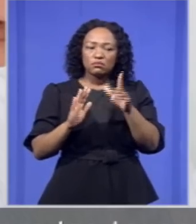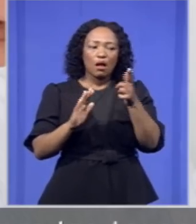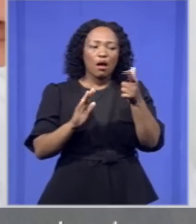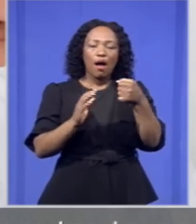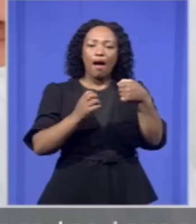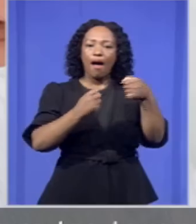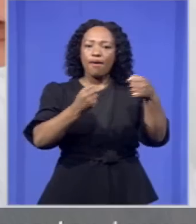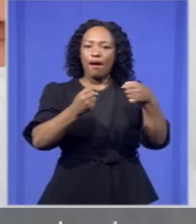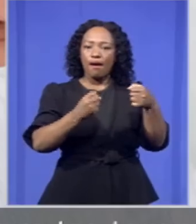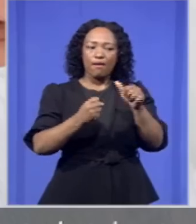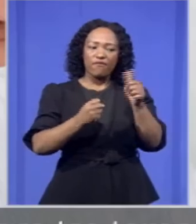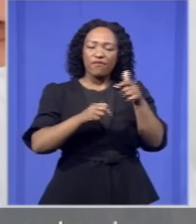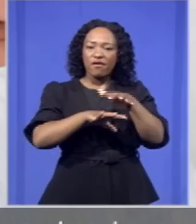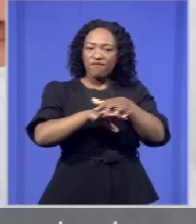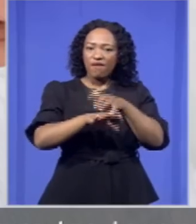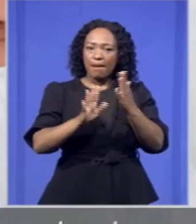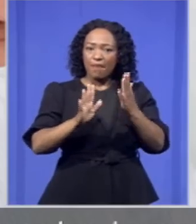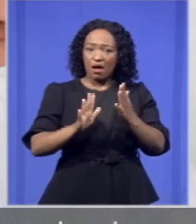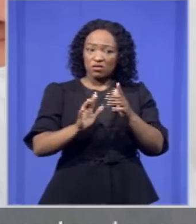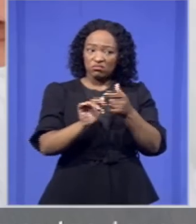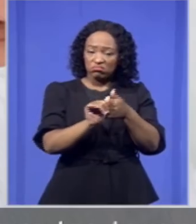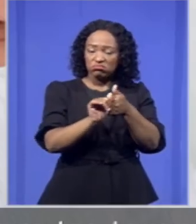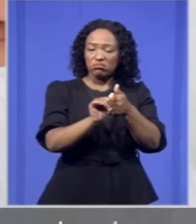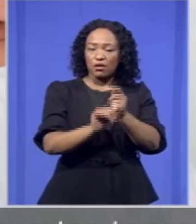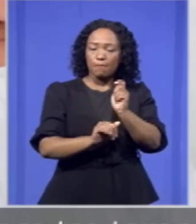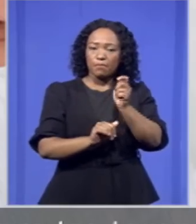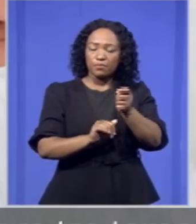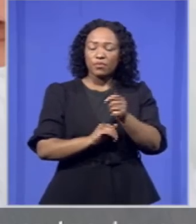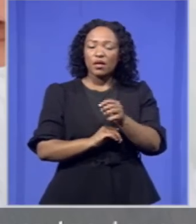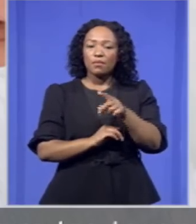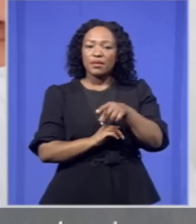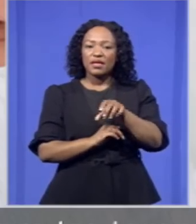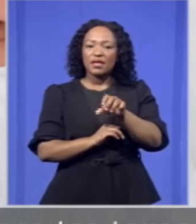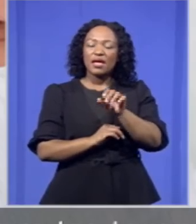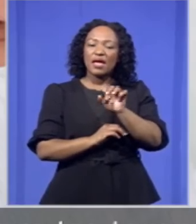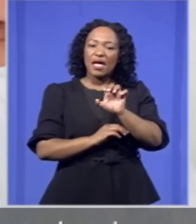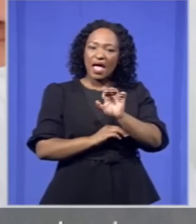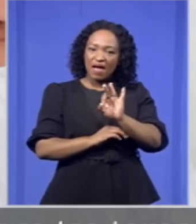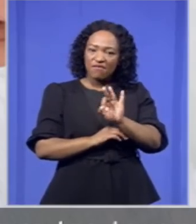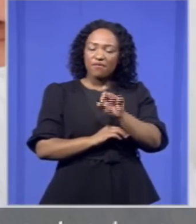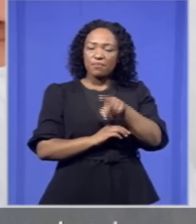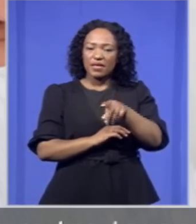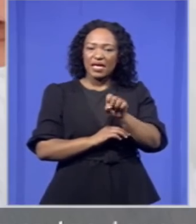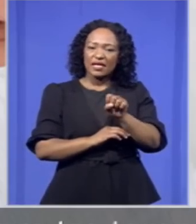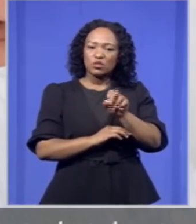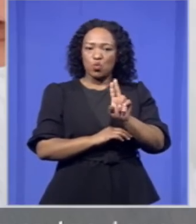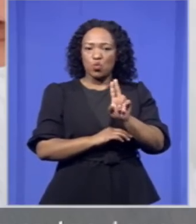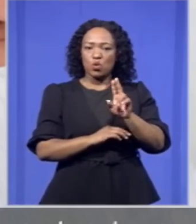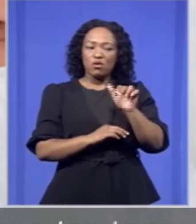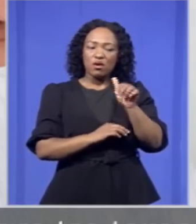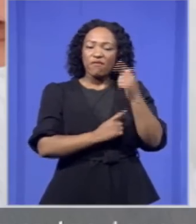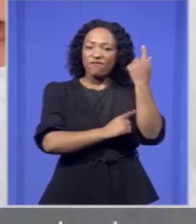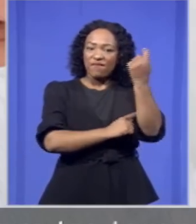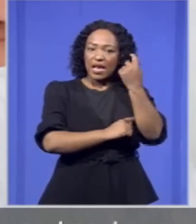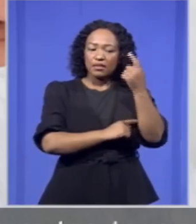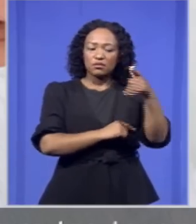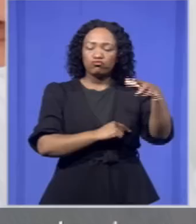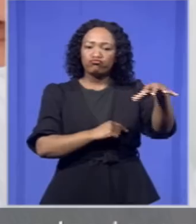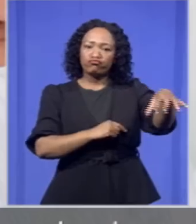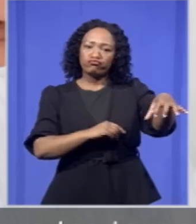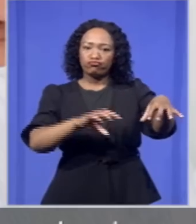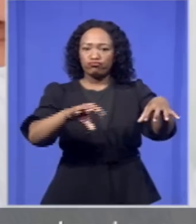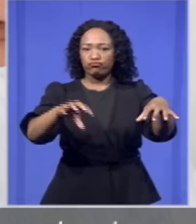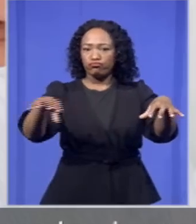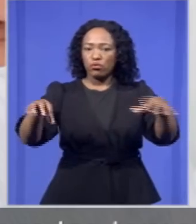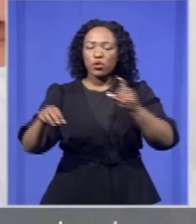farmers as per prescribed tariffs. 2, the FPSU is for all the farmers and the villages within the 50 kilometers